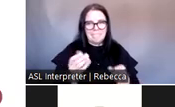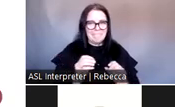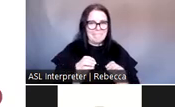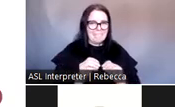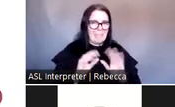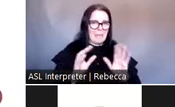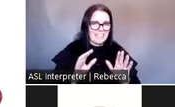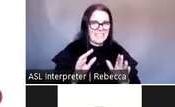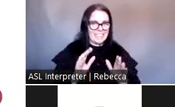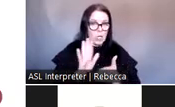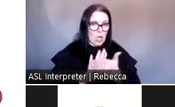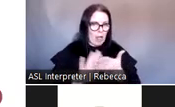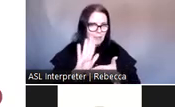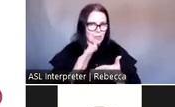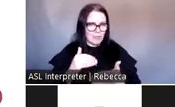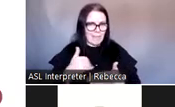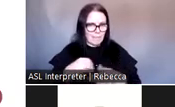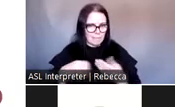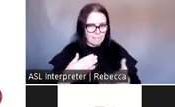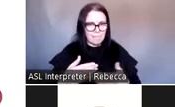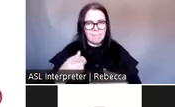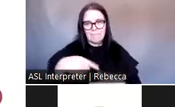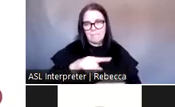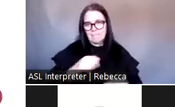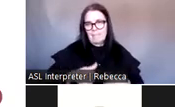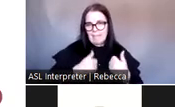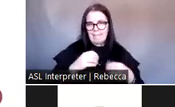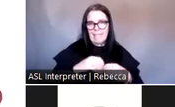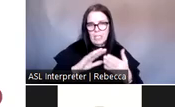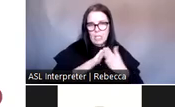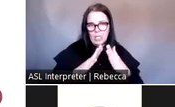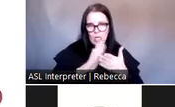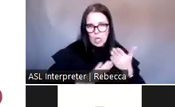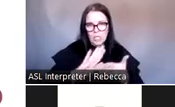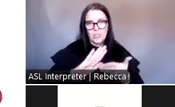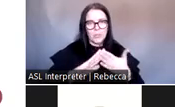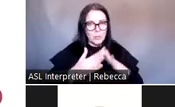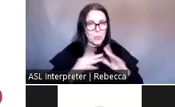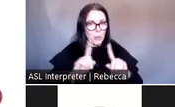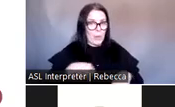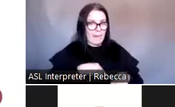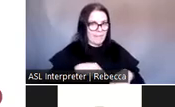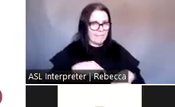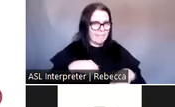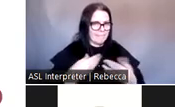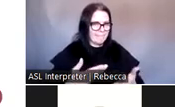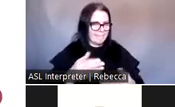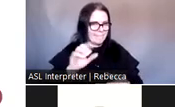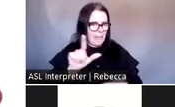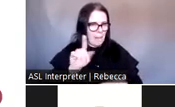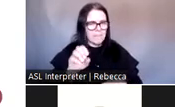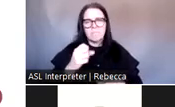in the college sector. We all have connections to the colleges and the communities where we deliver LBS. Again, they're certainly not the